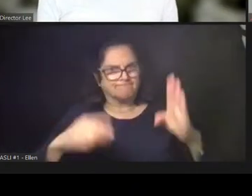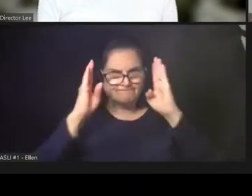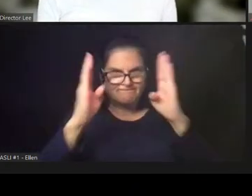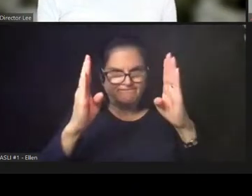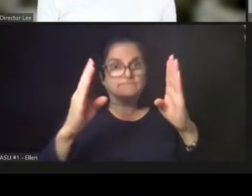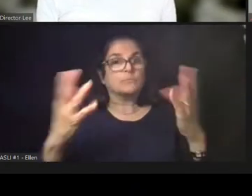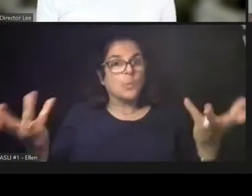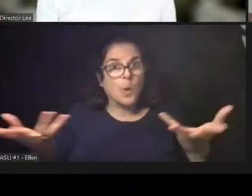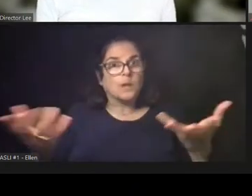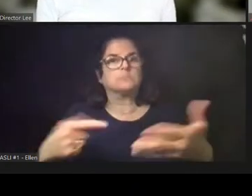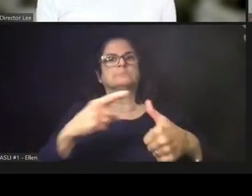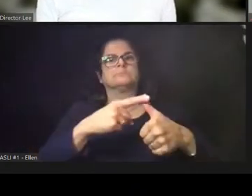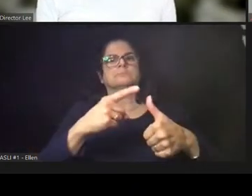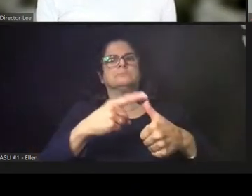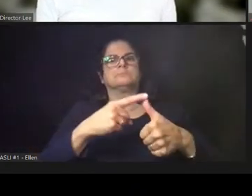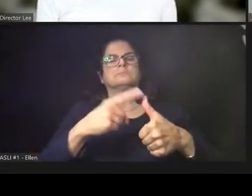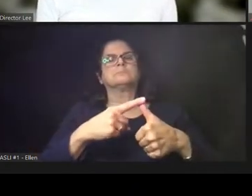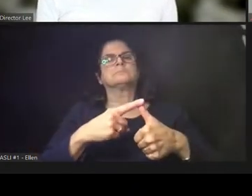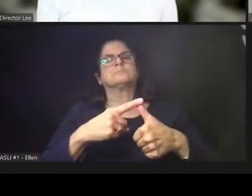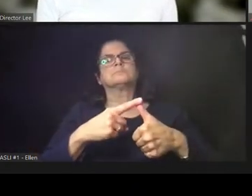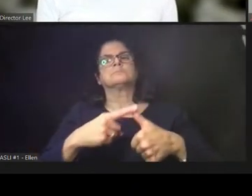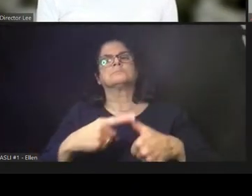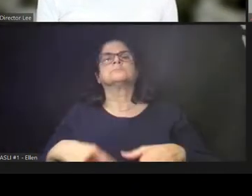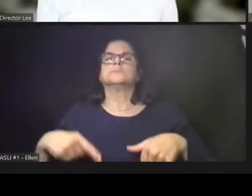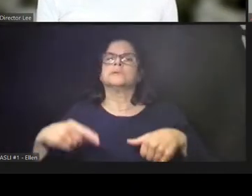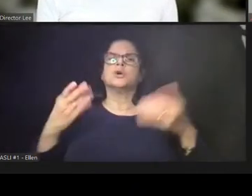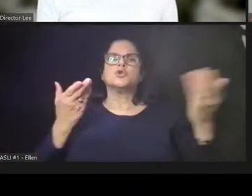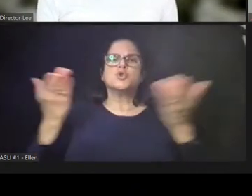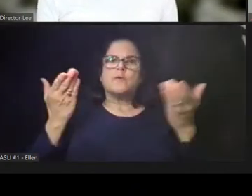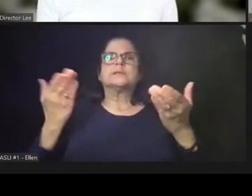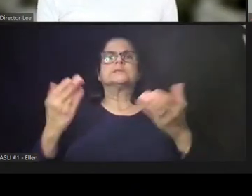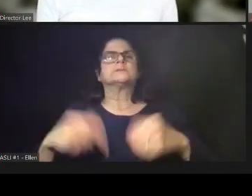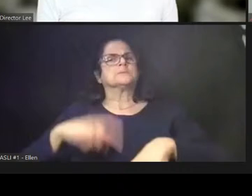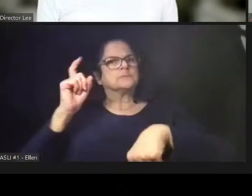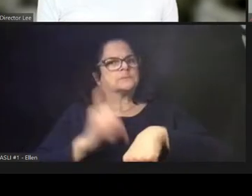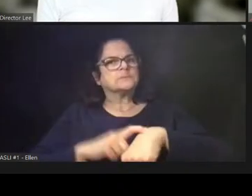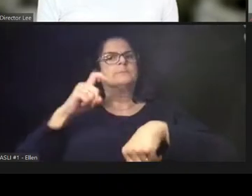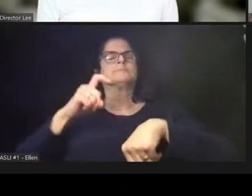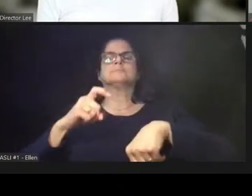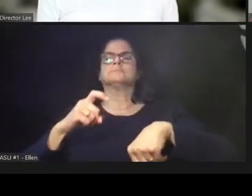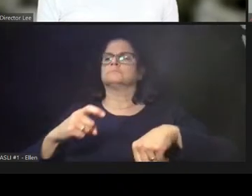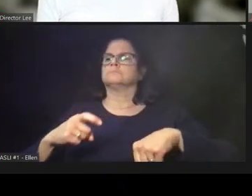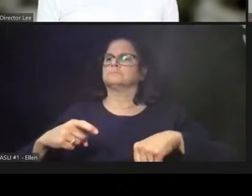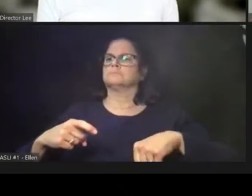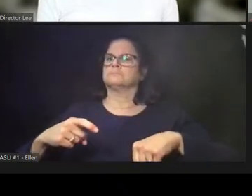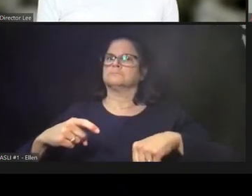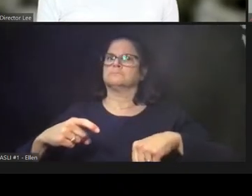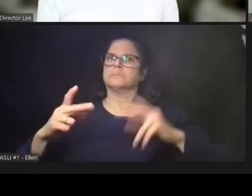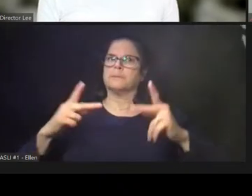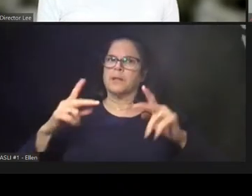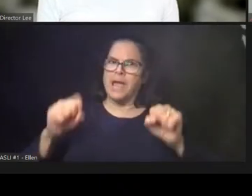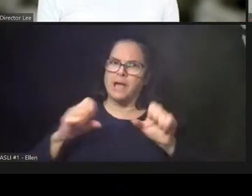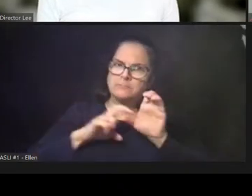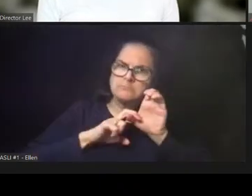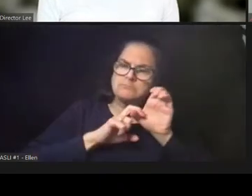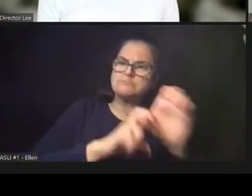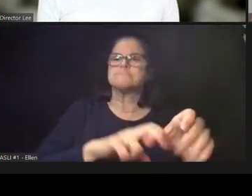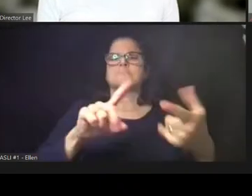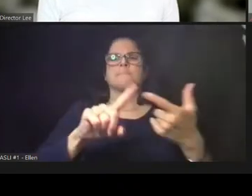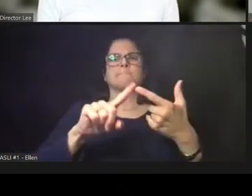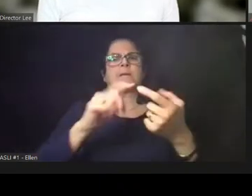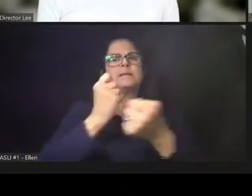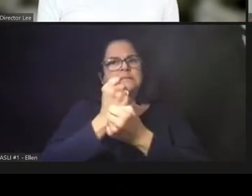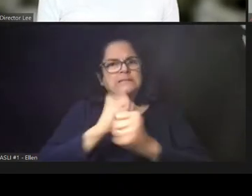include delivering reliable and consistent service, enhancing safety and security for our riders, improving the customer experience